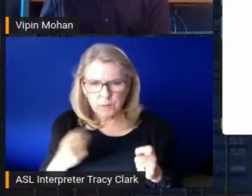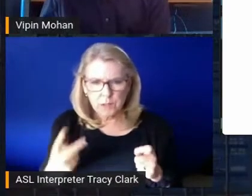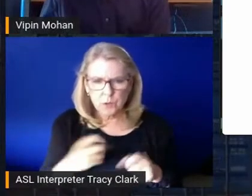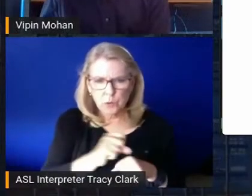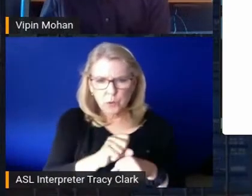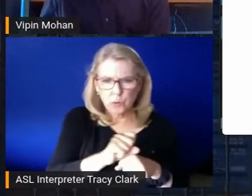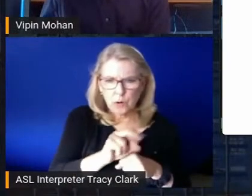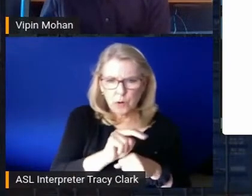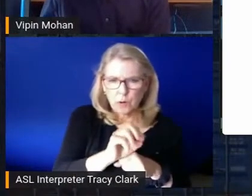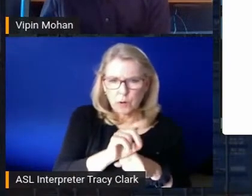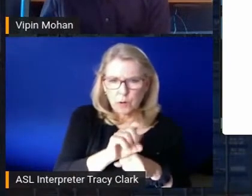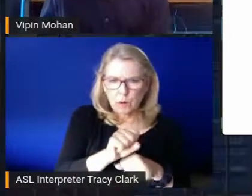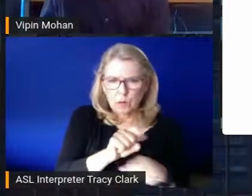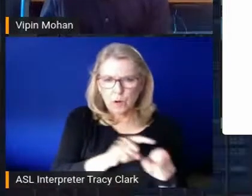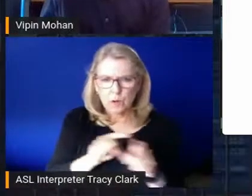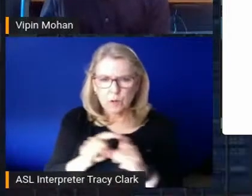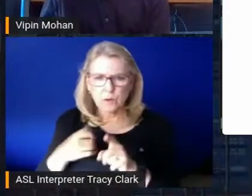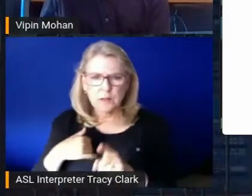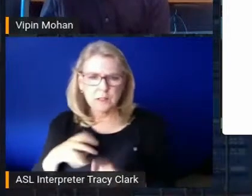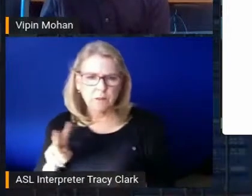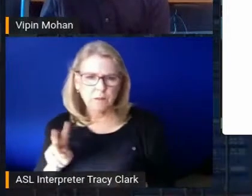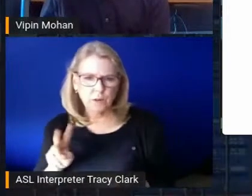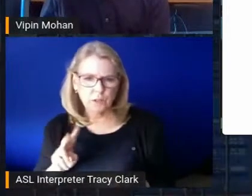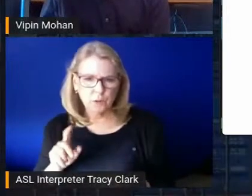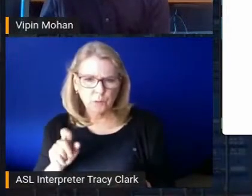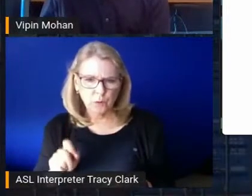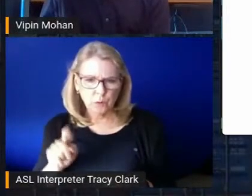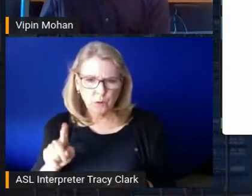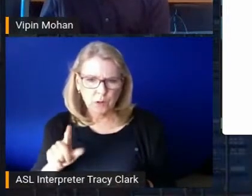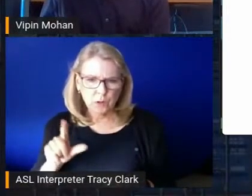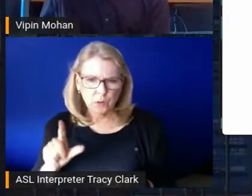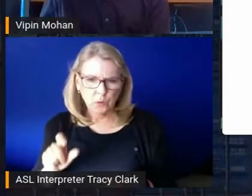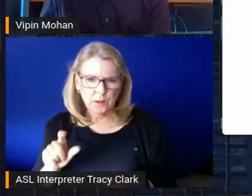the version pointing to 127 over there.